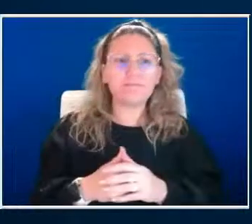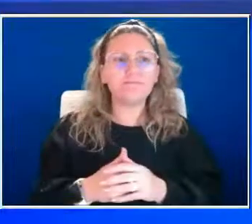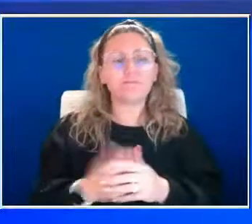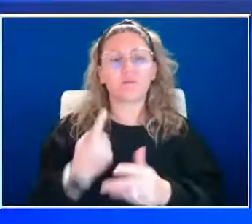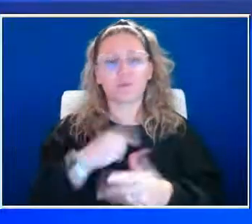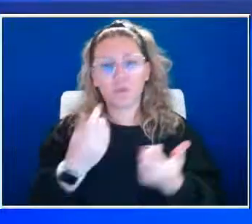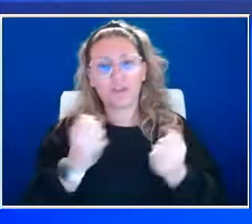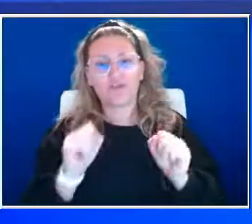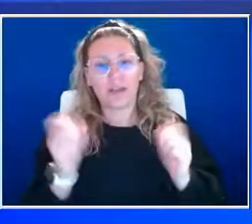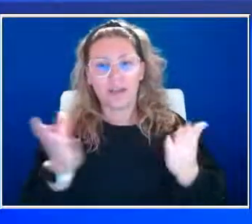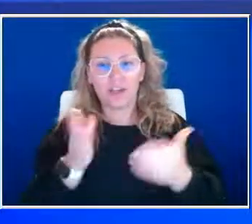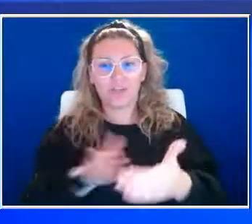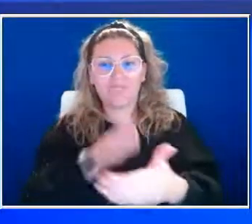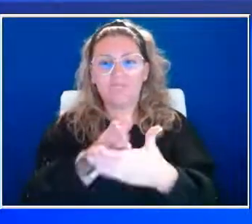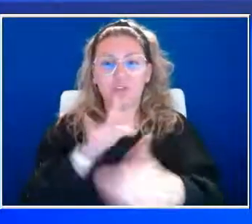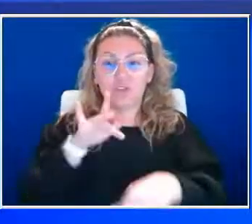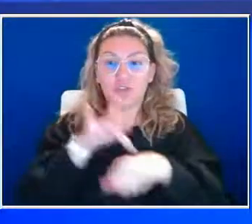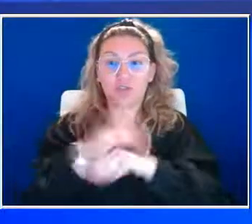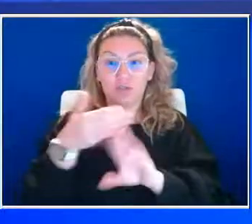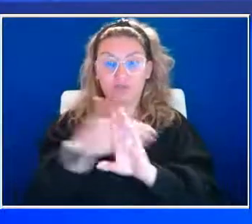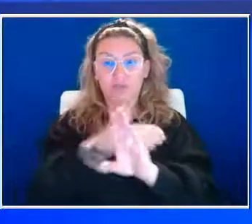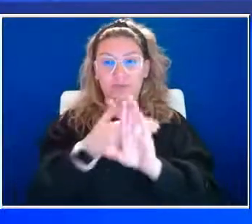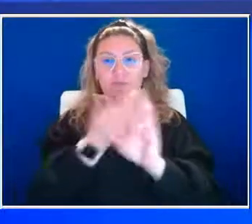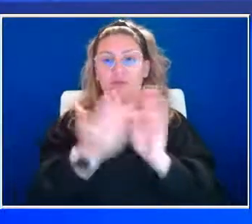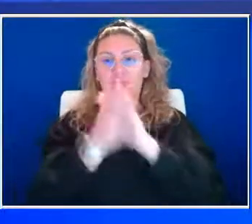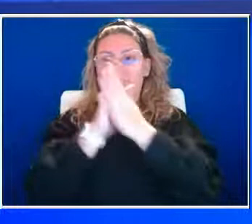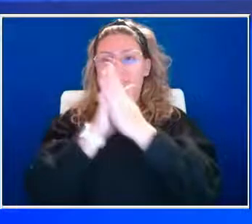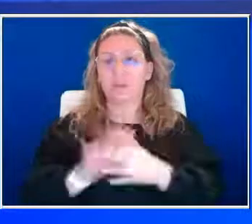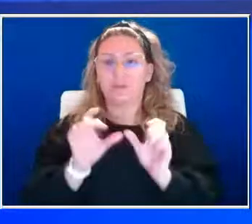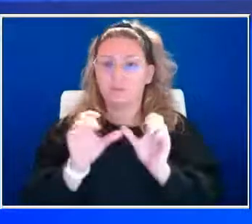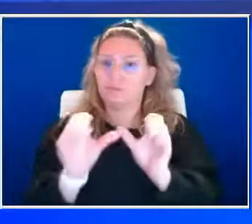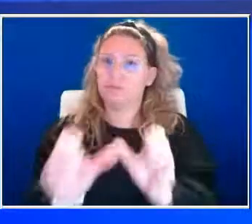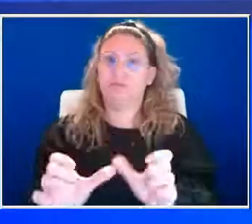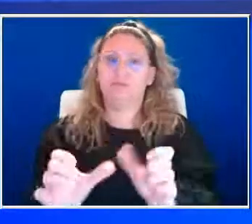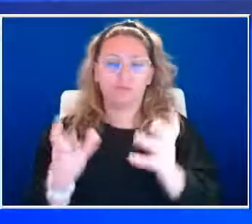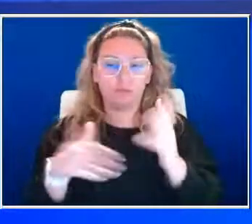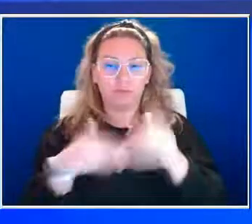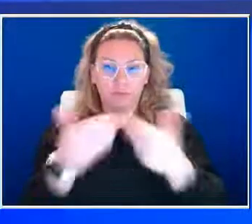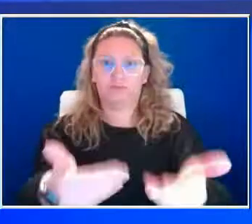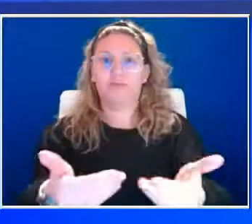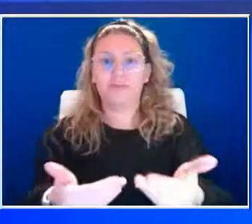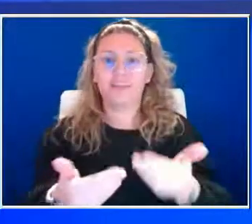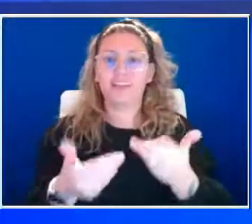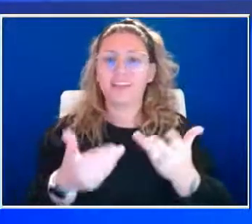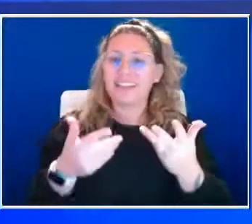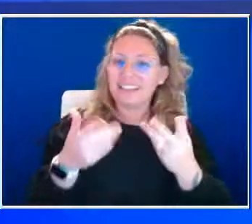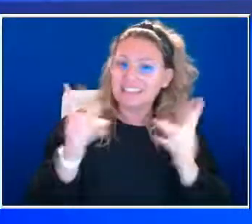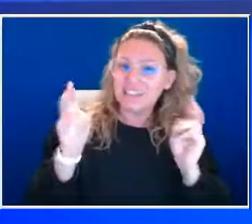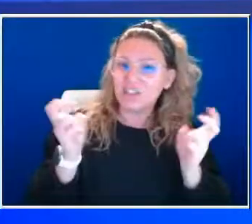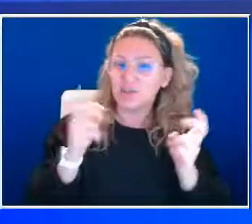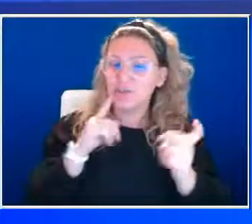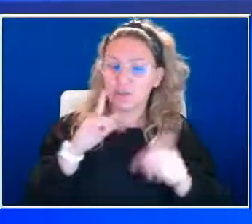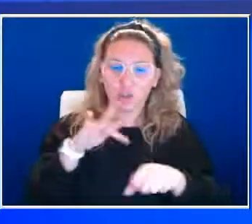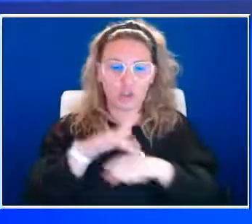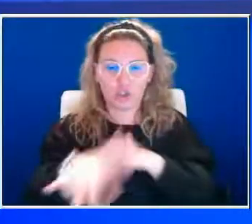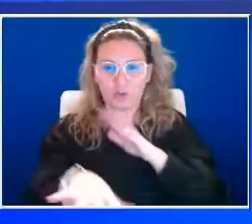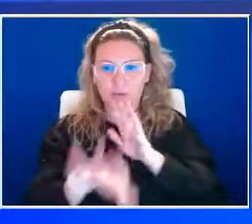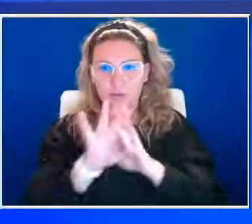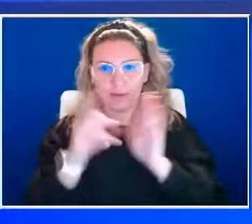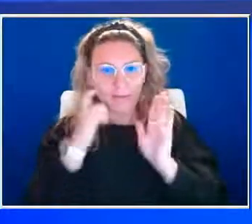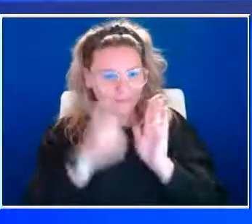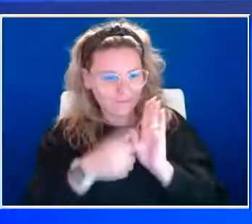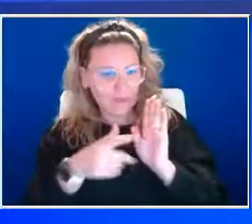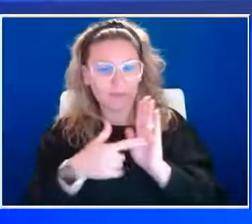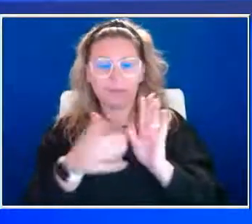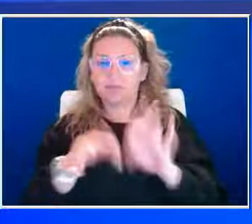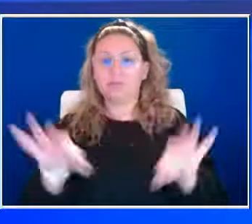KU to intervene early before it becomes that chronic progressive lymphedema, and that's why the early detection is key. Because if you can